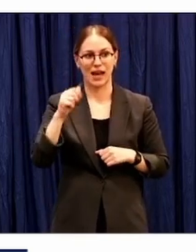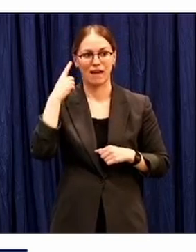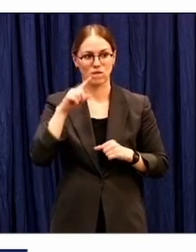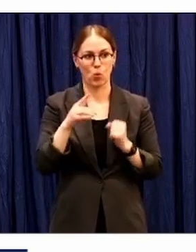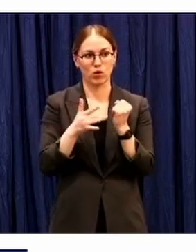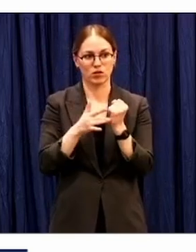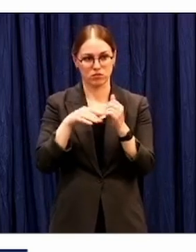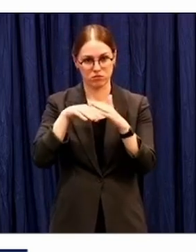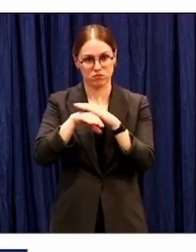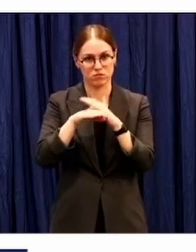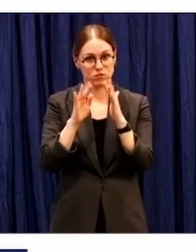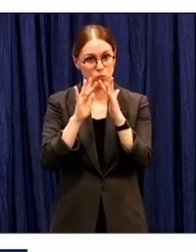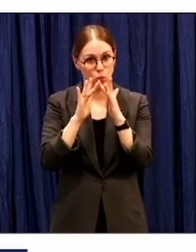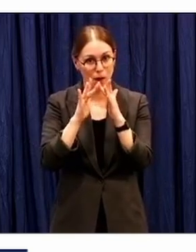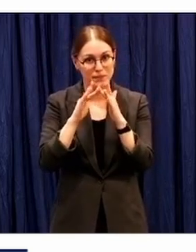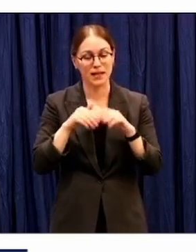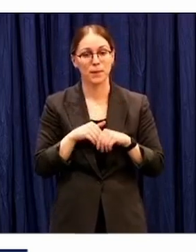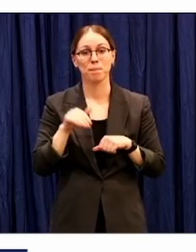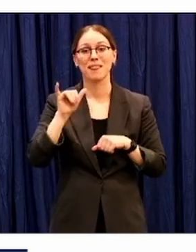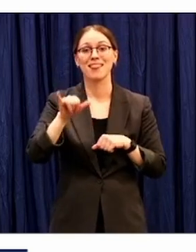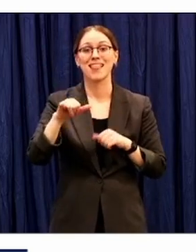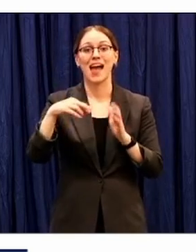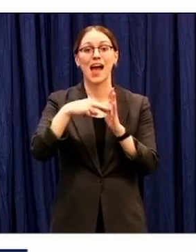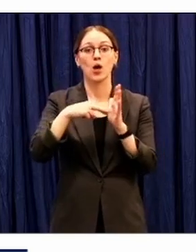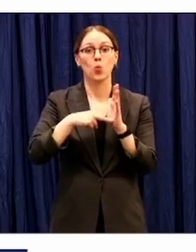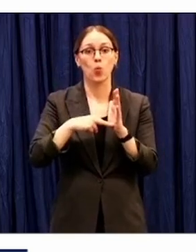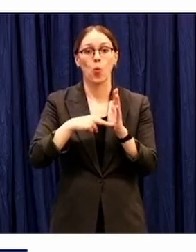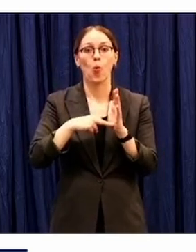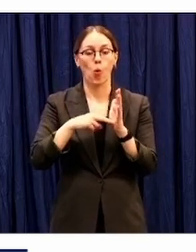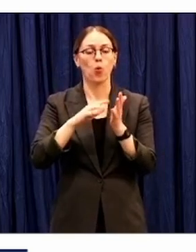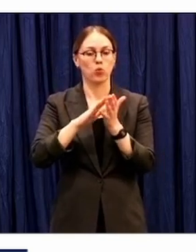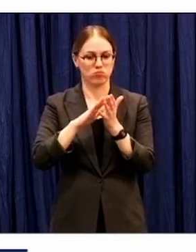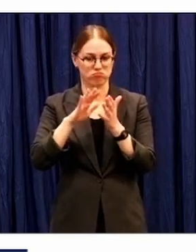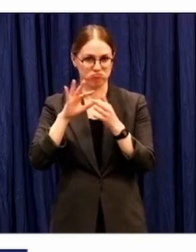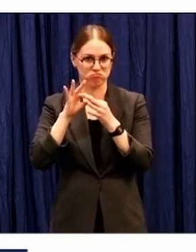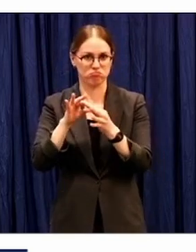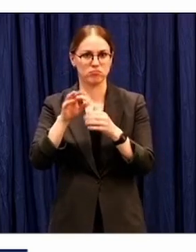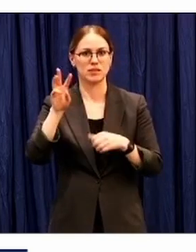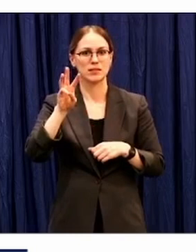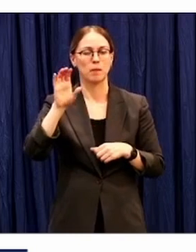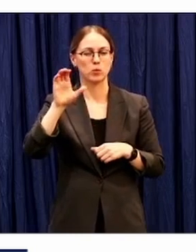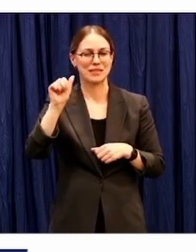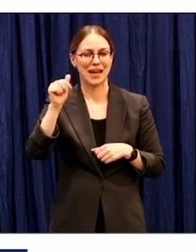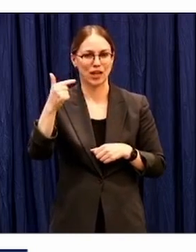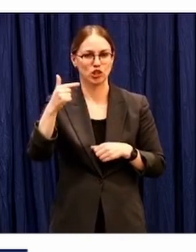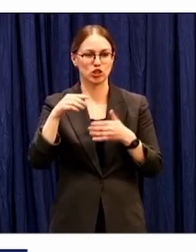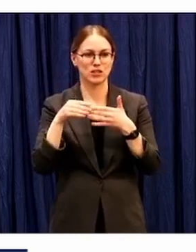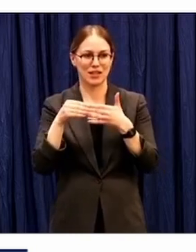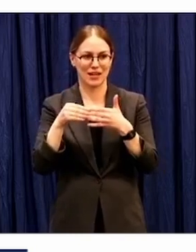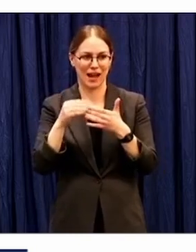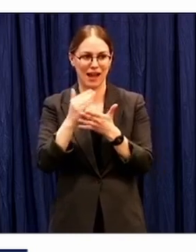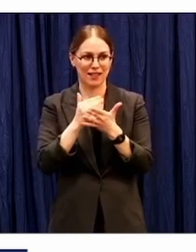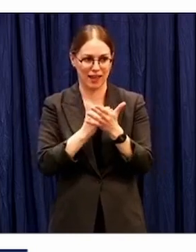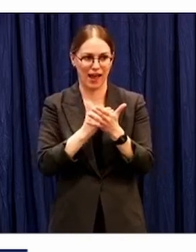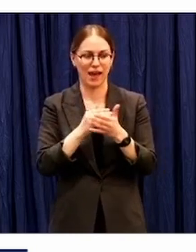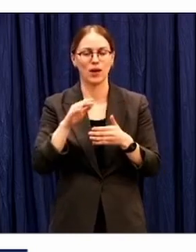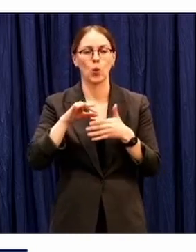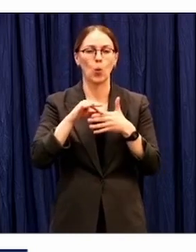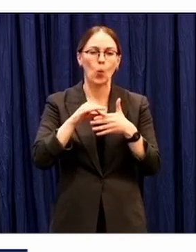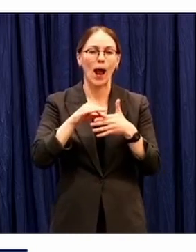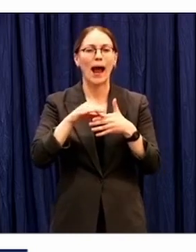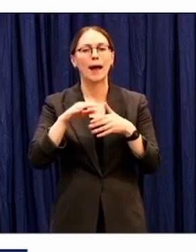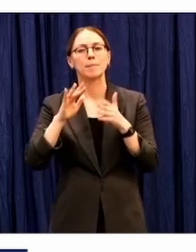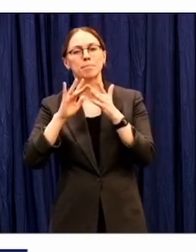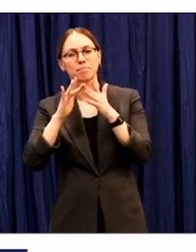accessibility. That technical standard is set to the Web Content Accessibility Guidelines, also known as WCAG or